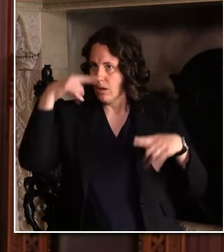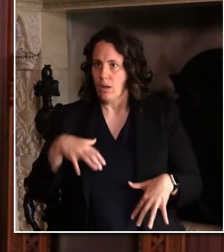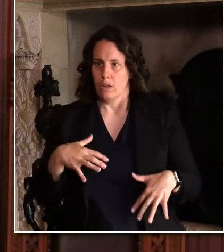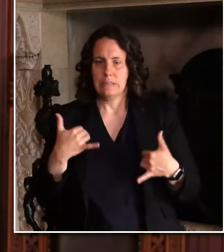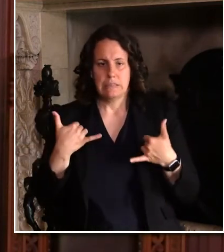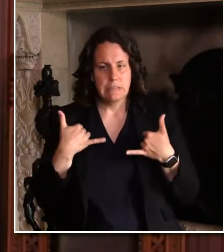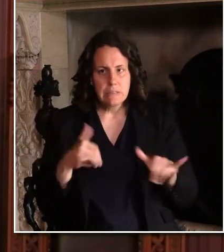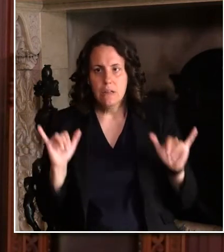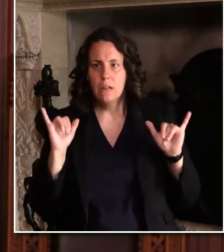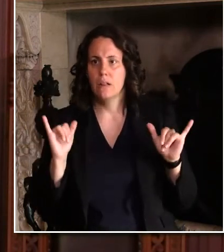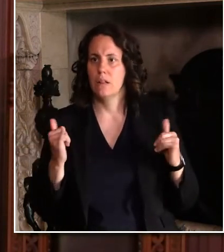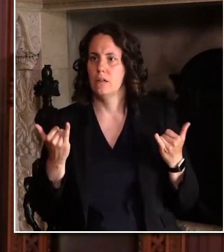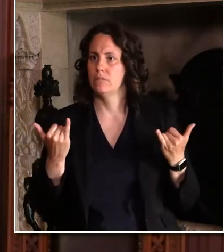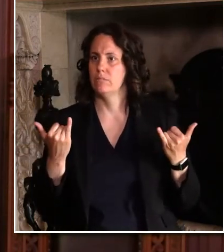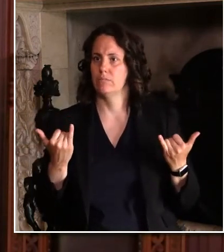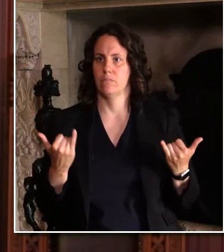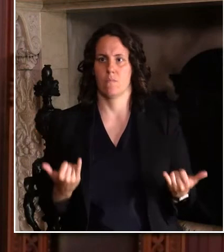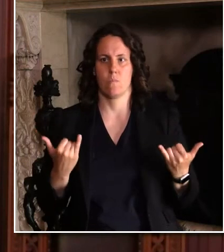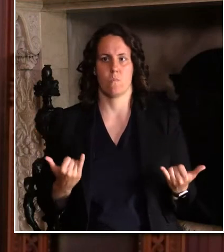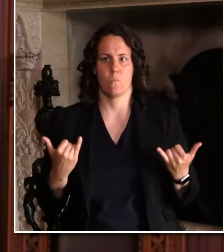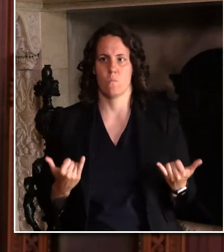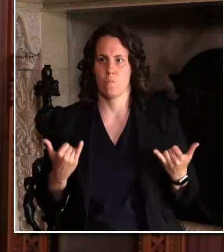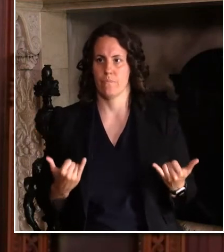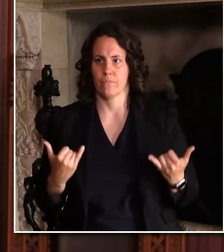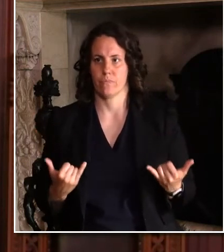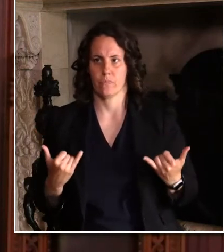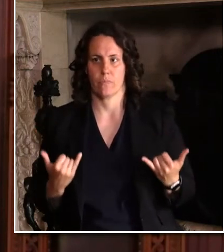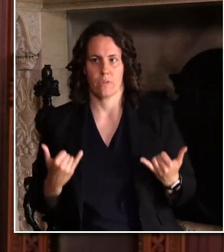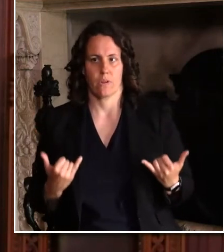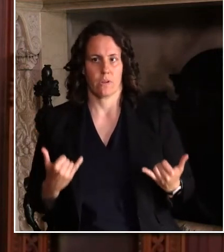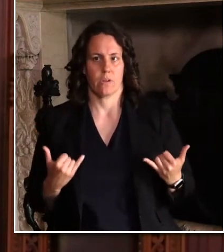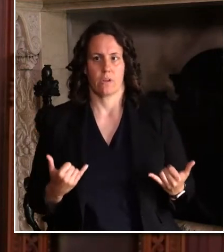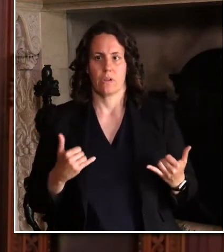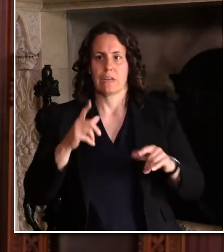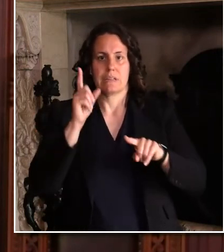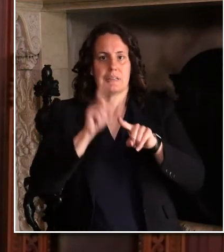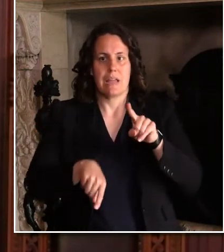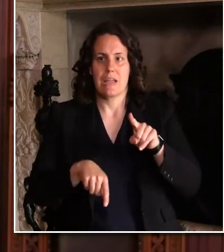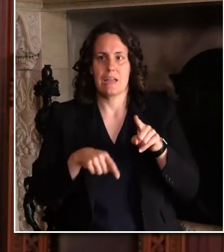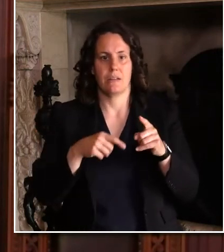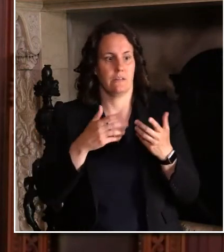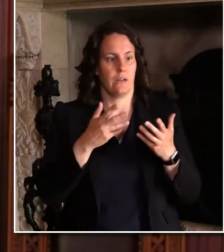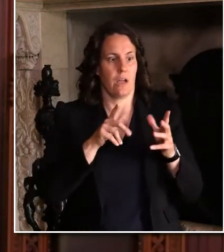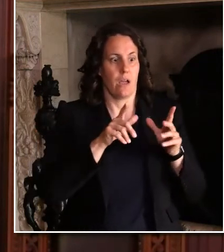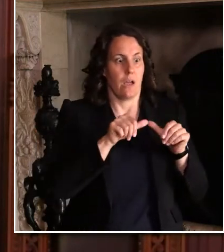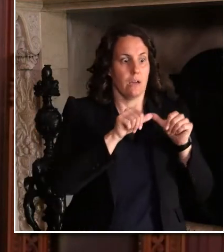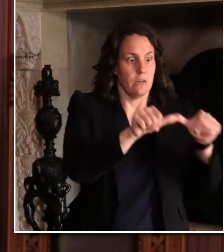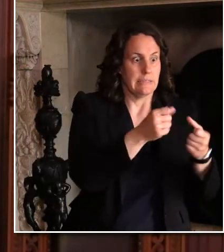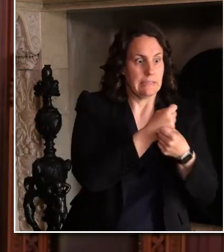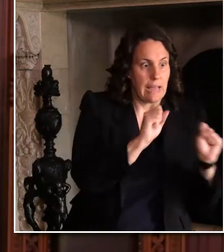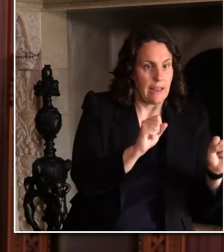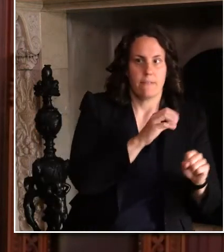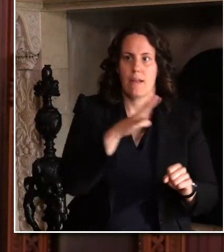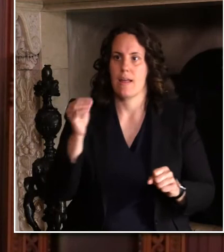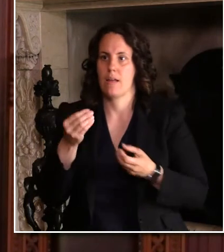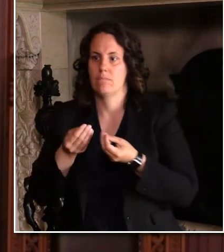you can't do both. It seems to me we should be able to chew and walk gum at the same time. Our workers need protection. They need the services